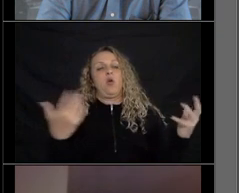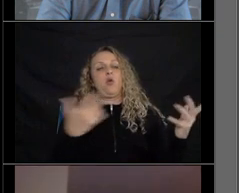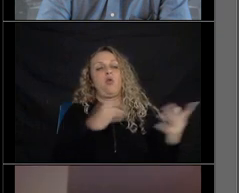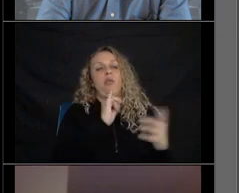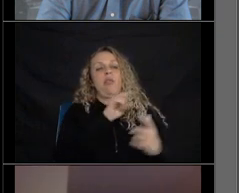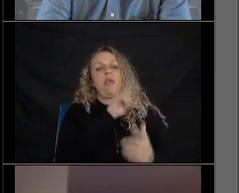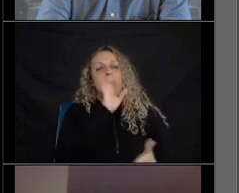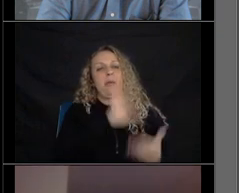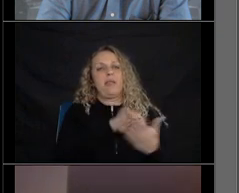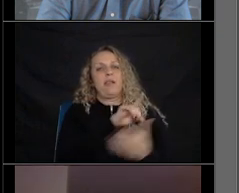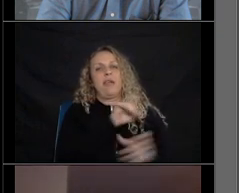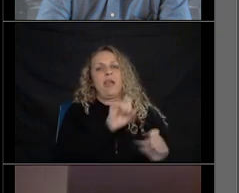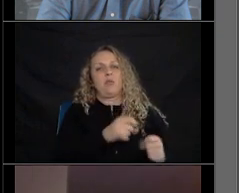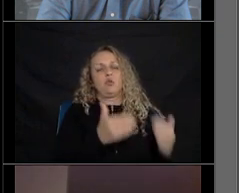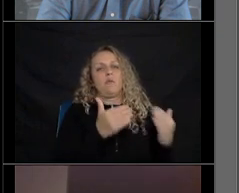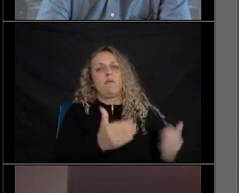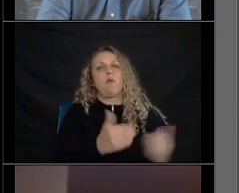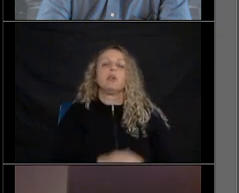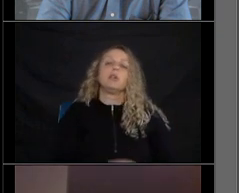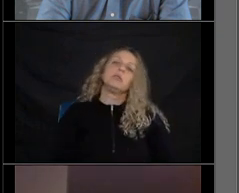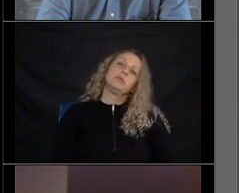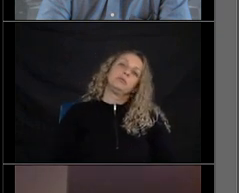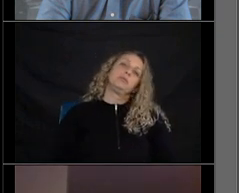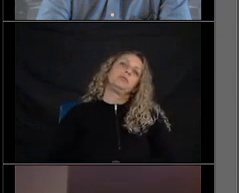they believe they are able to move forward?